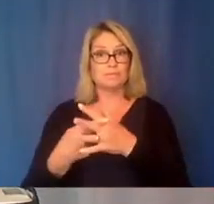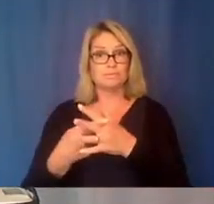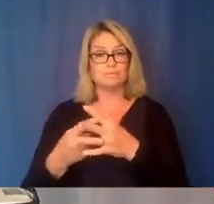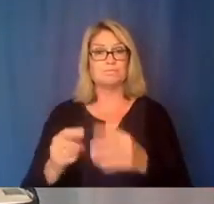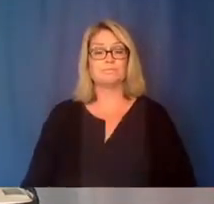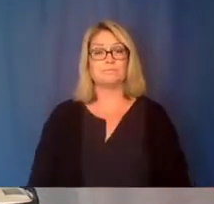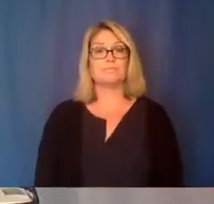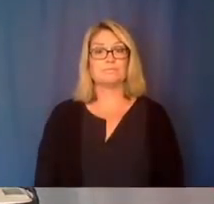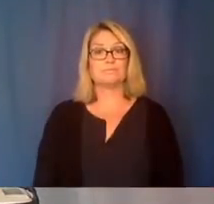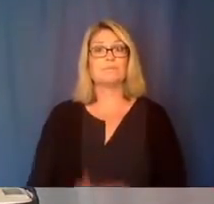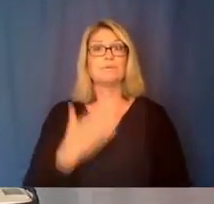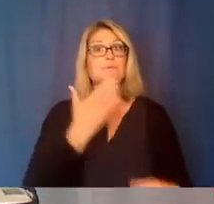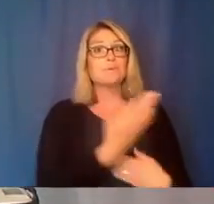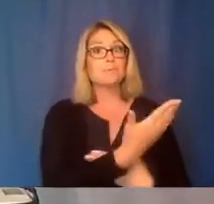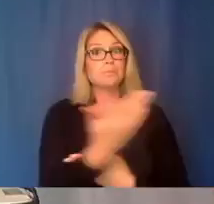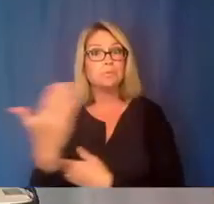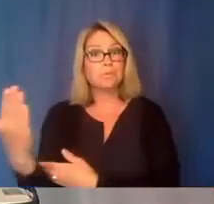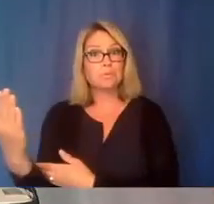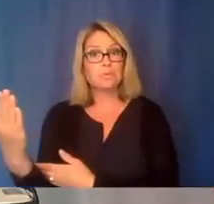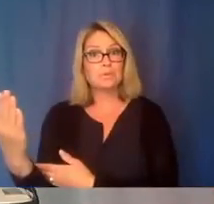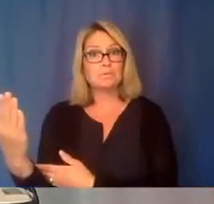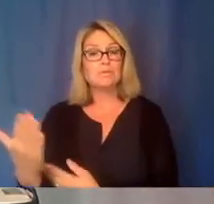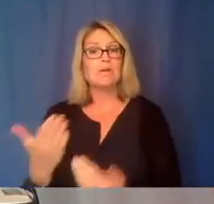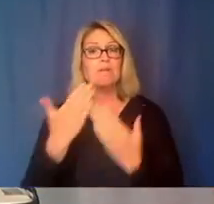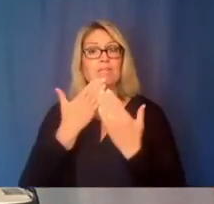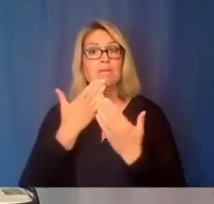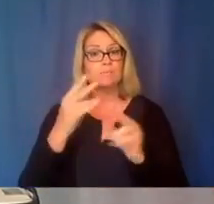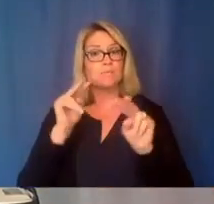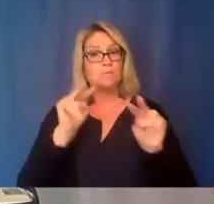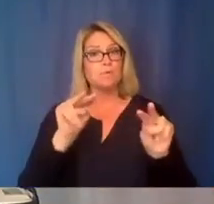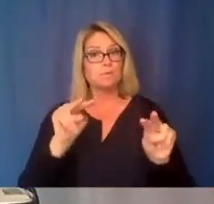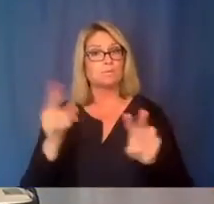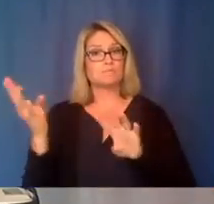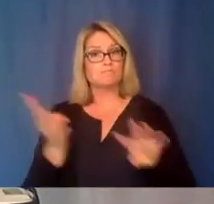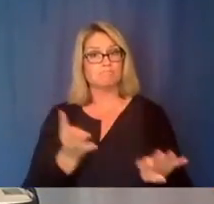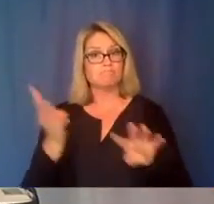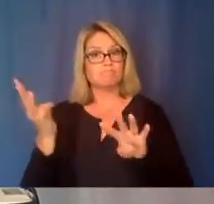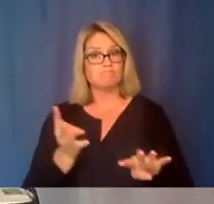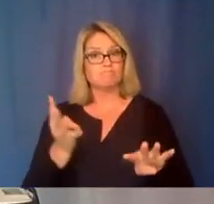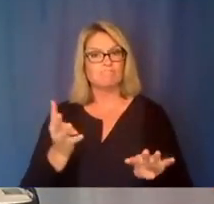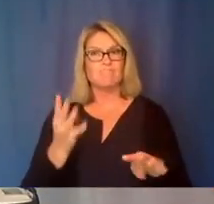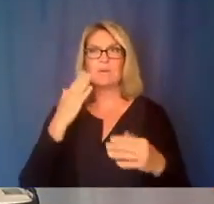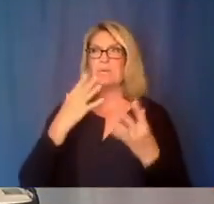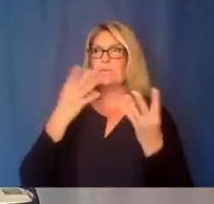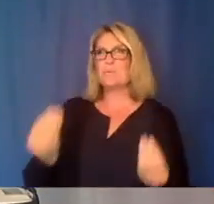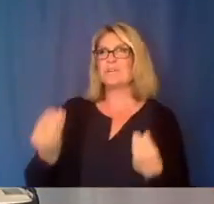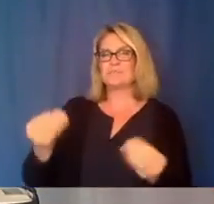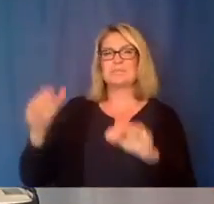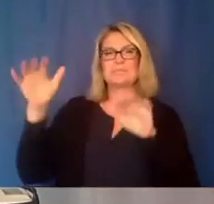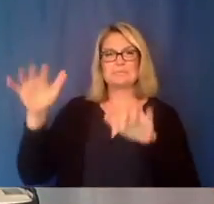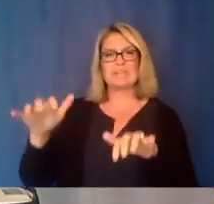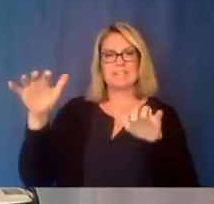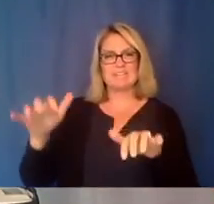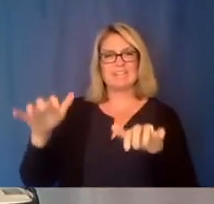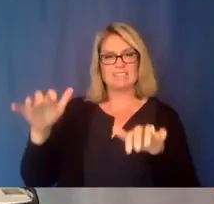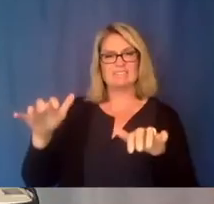Good morning, everyone, and thank you for joining us on a rather wet Friday morning for our